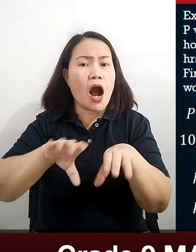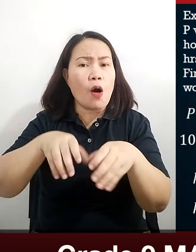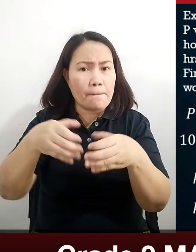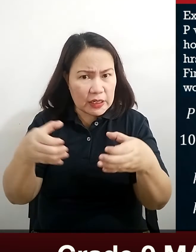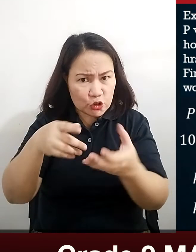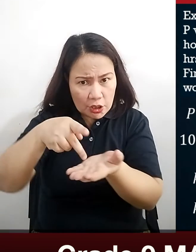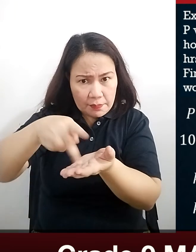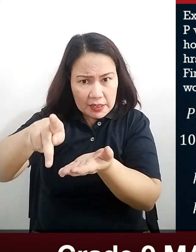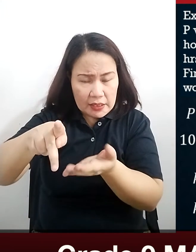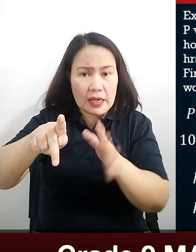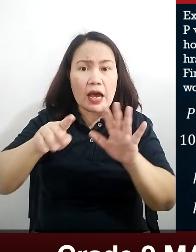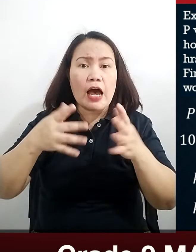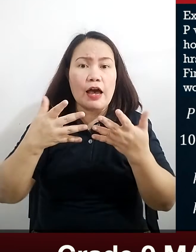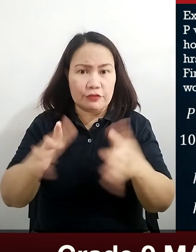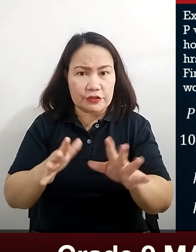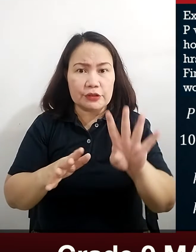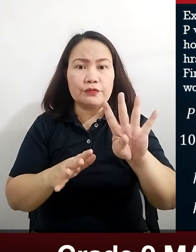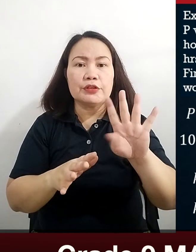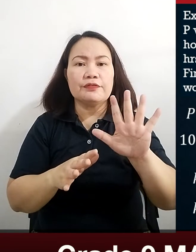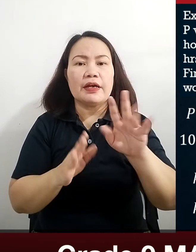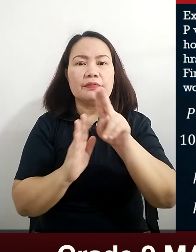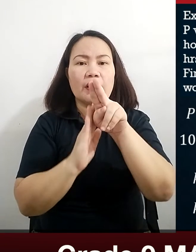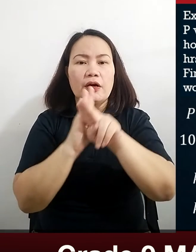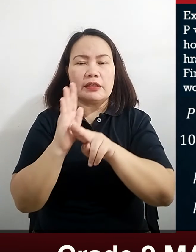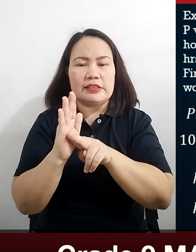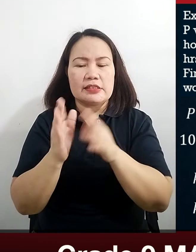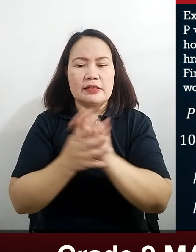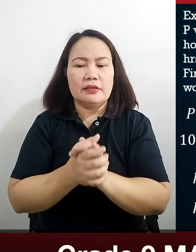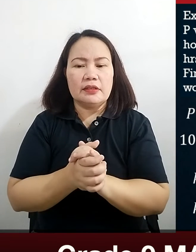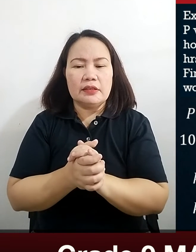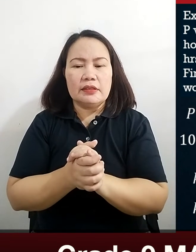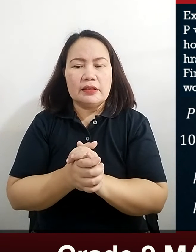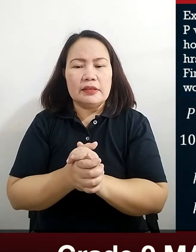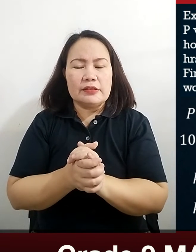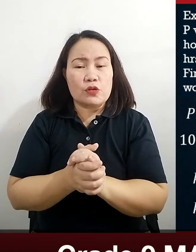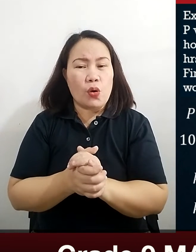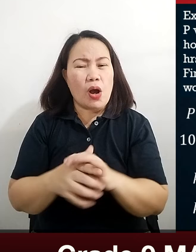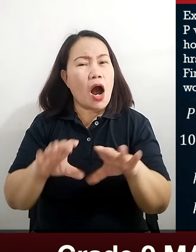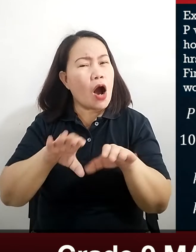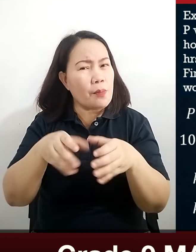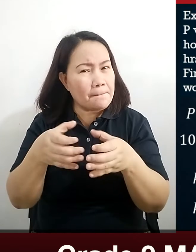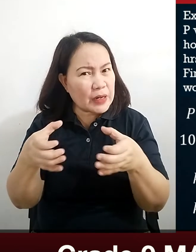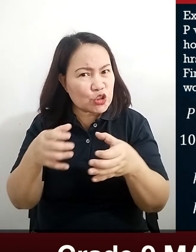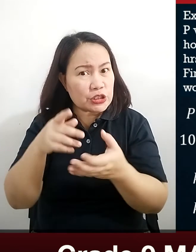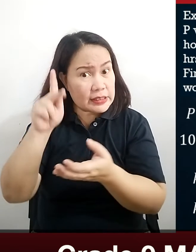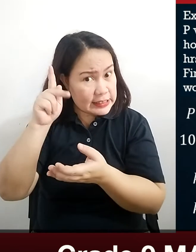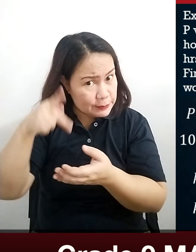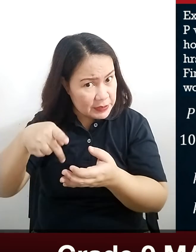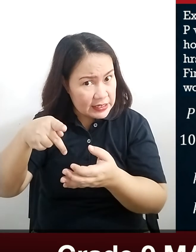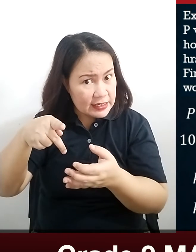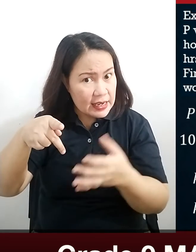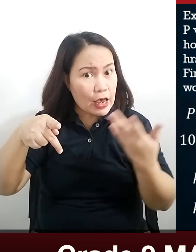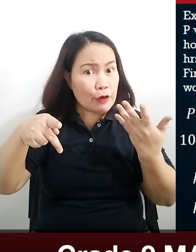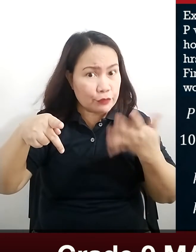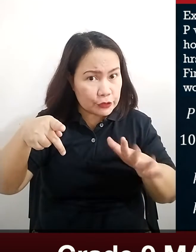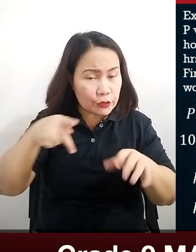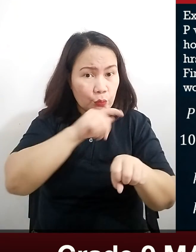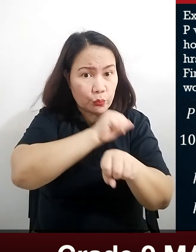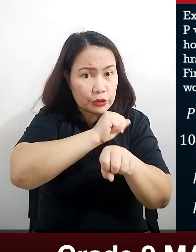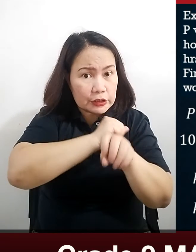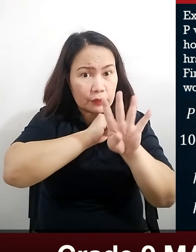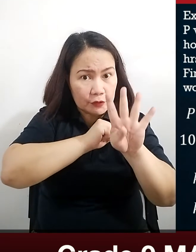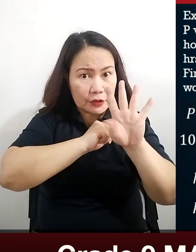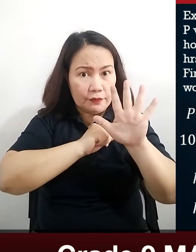payment after 45 hours. So, that is, okay, substitute lang natin sa nakuha